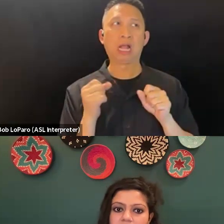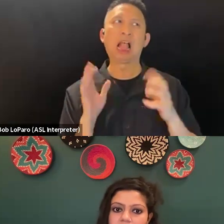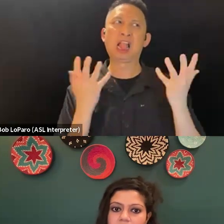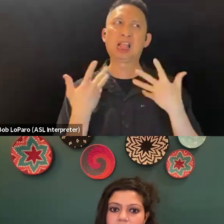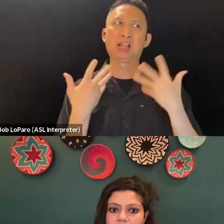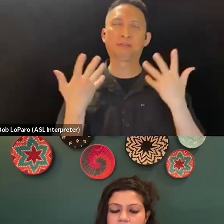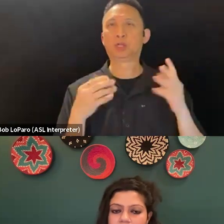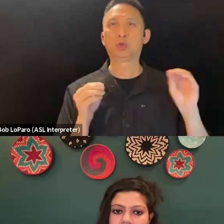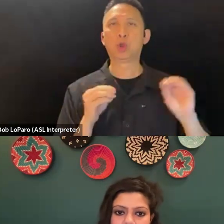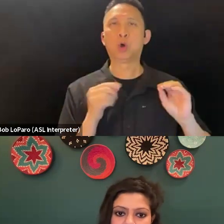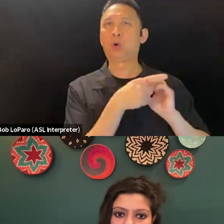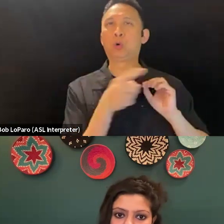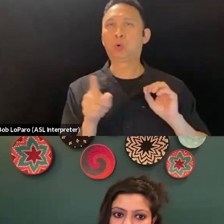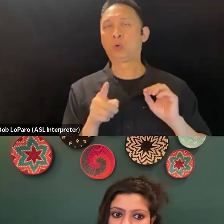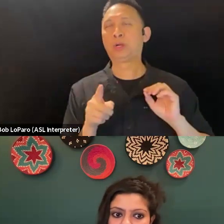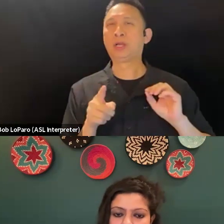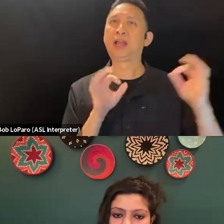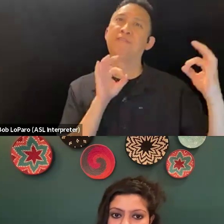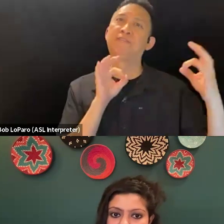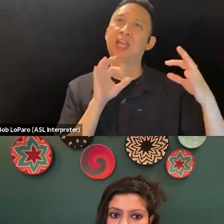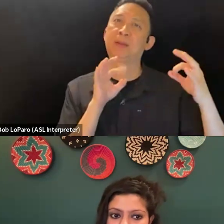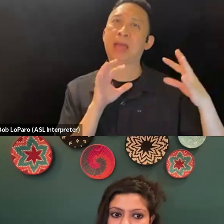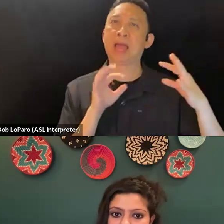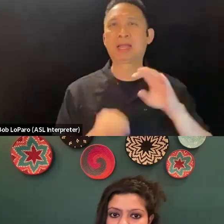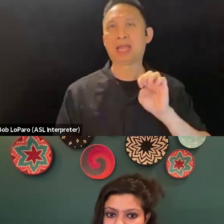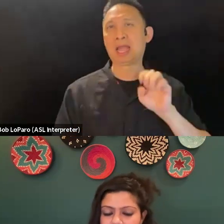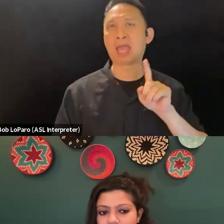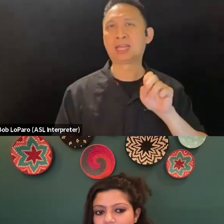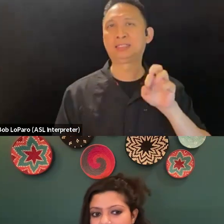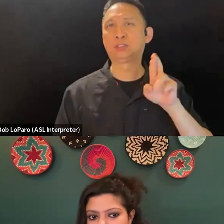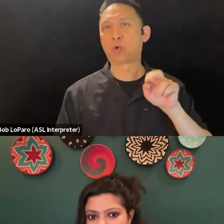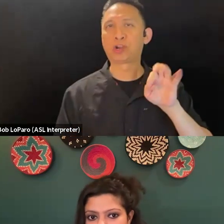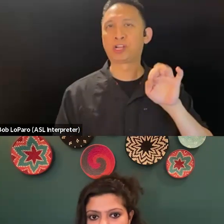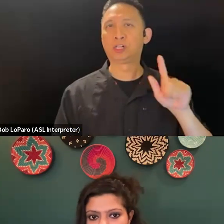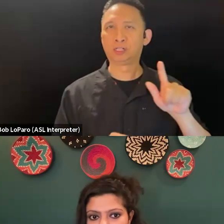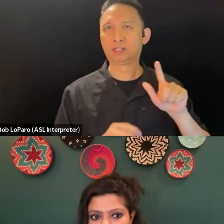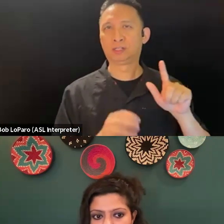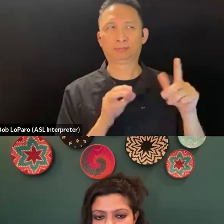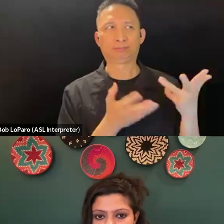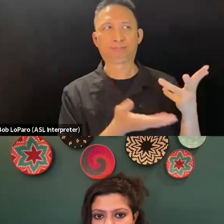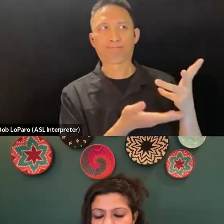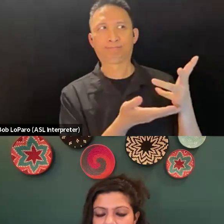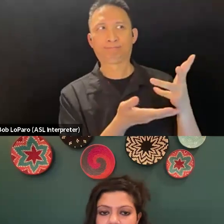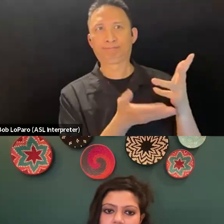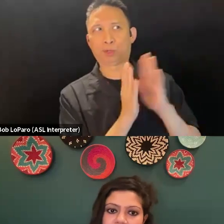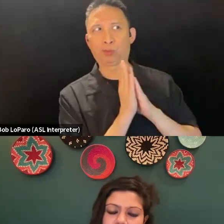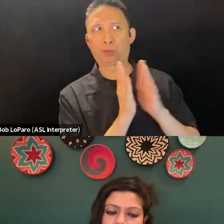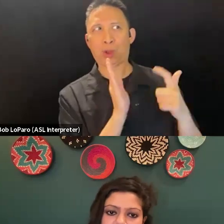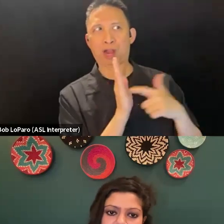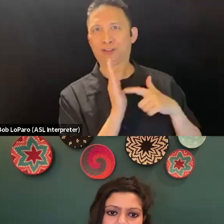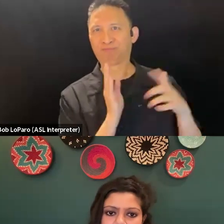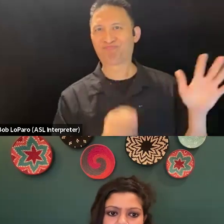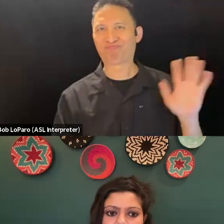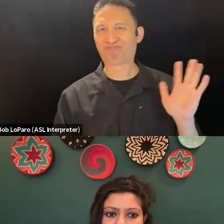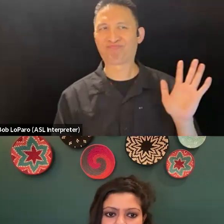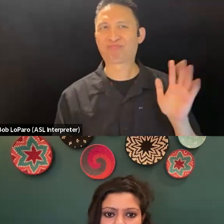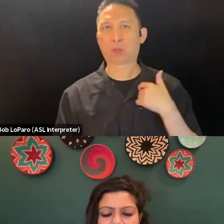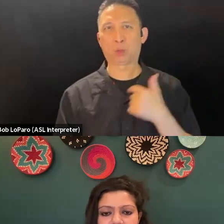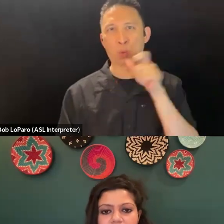initially, and this was a purely tactical sort of a strategic decision, which is that we were initially making